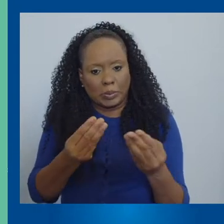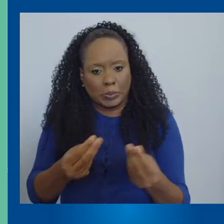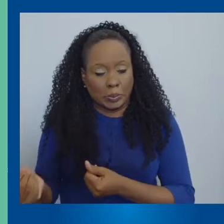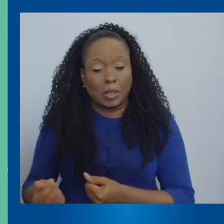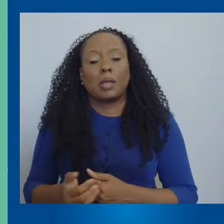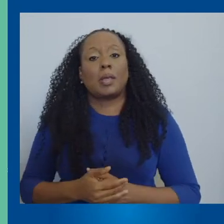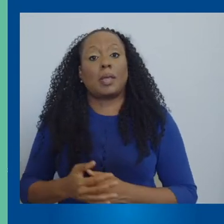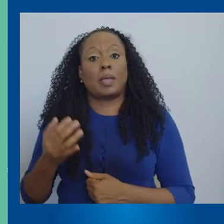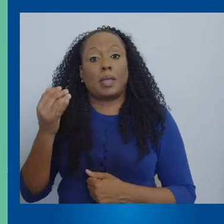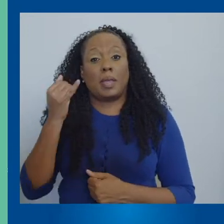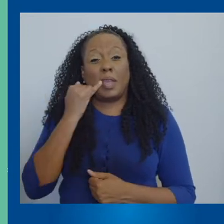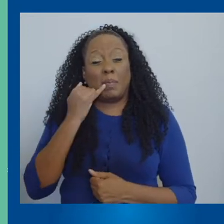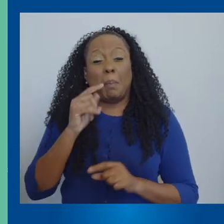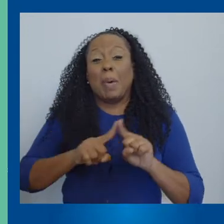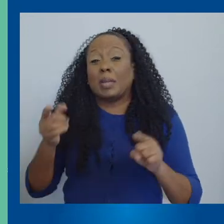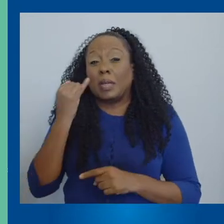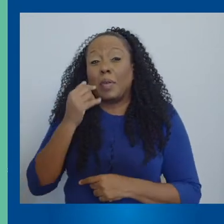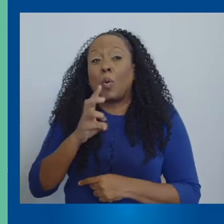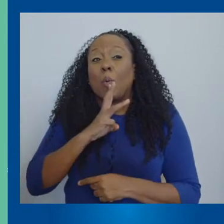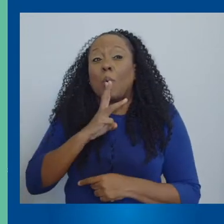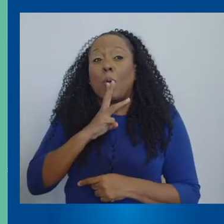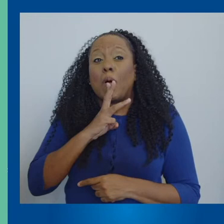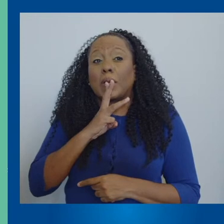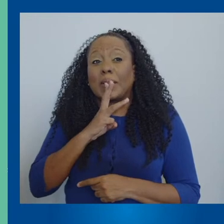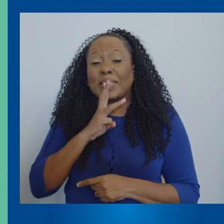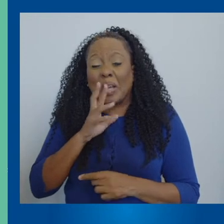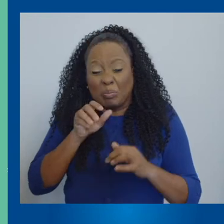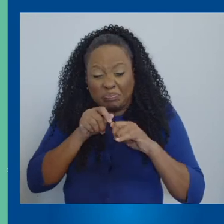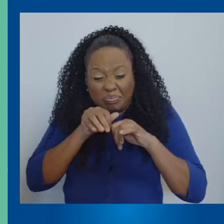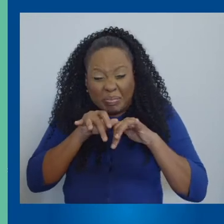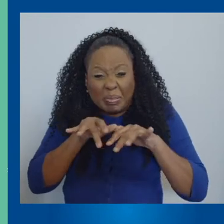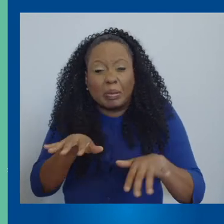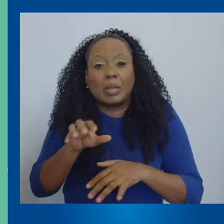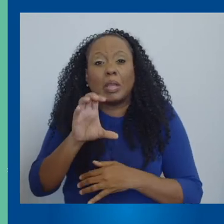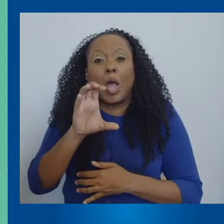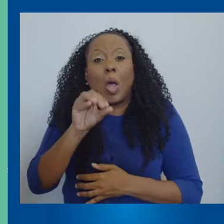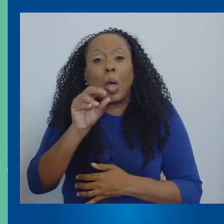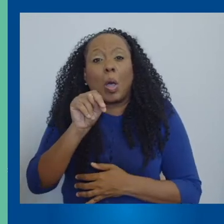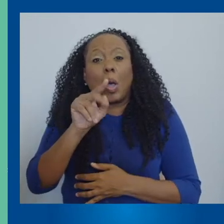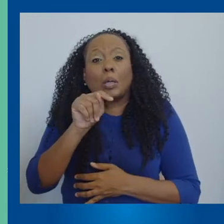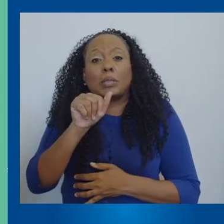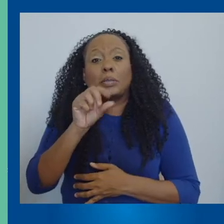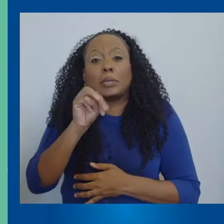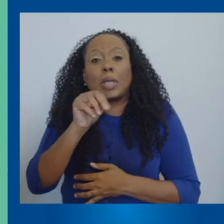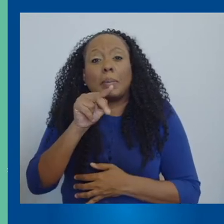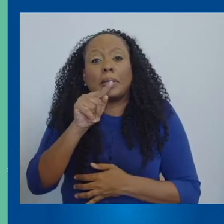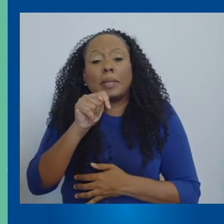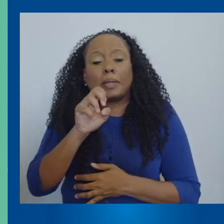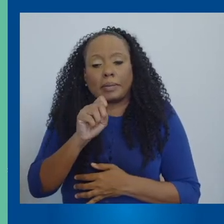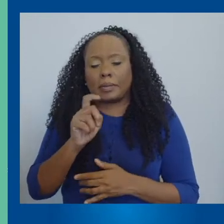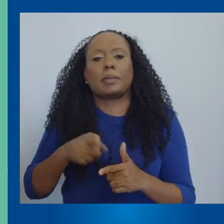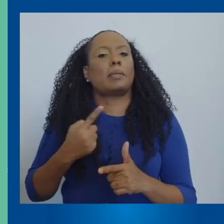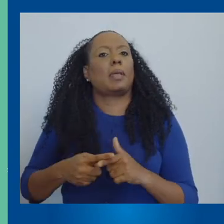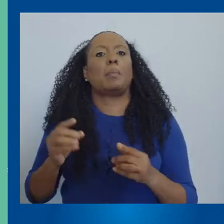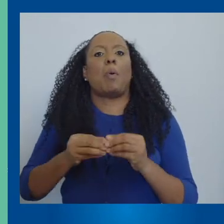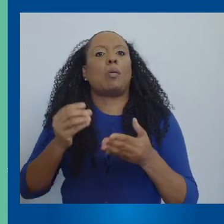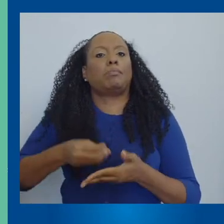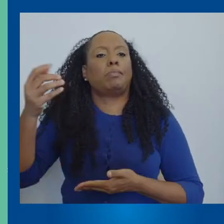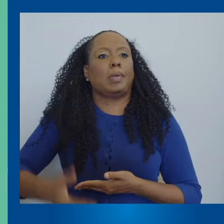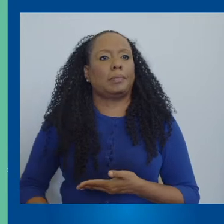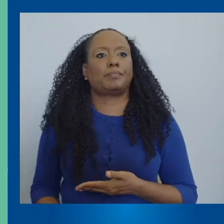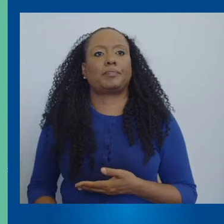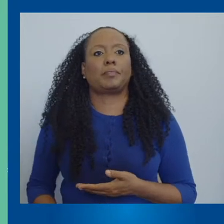waterways are contaminated, it will be a much bigger and more costly challenge to deal with. And of course, water